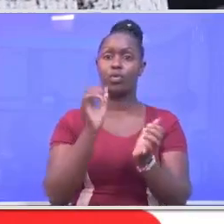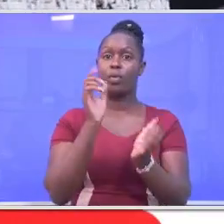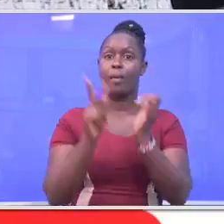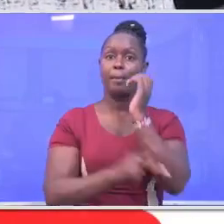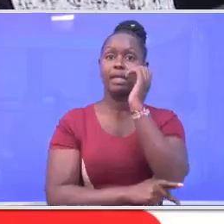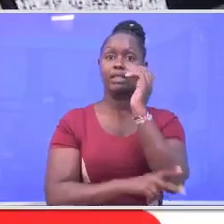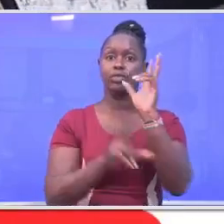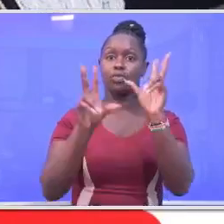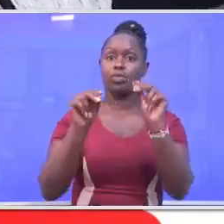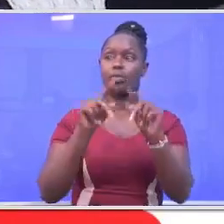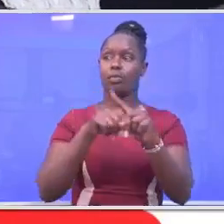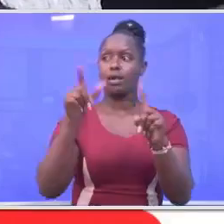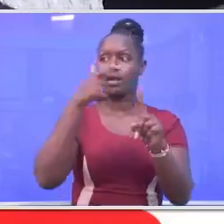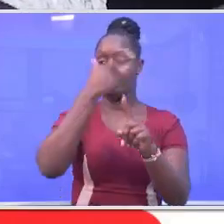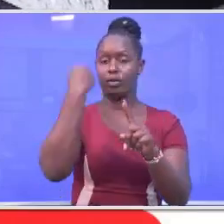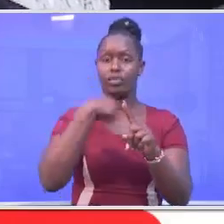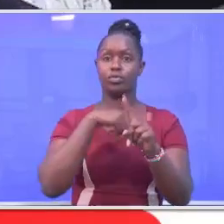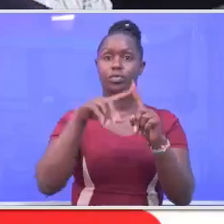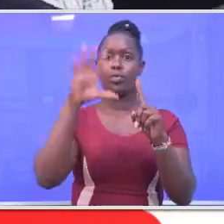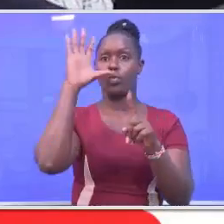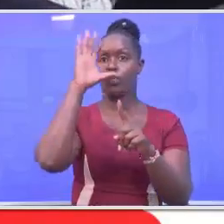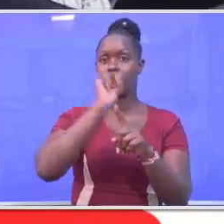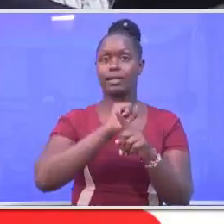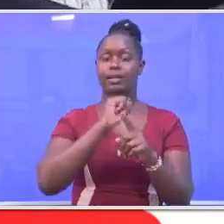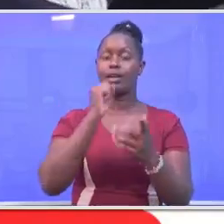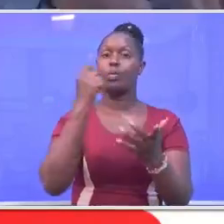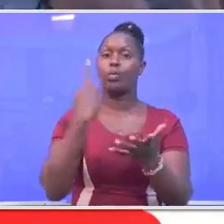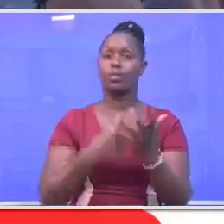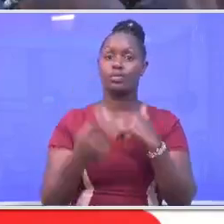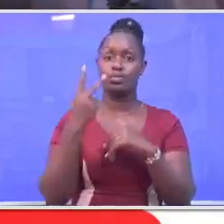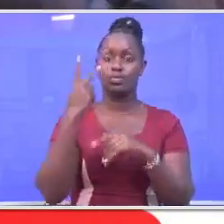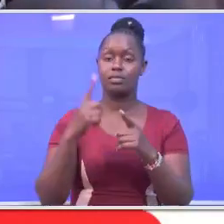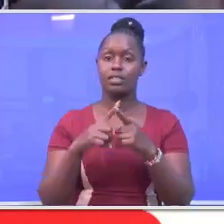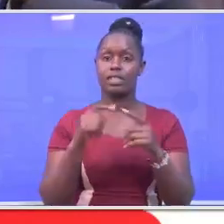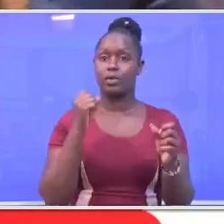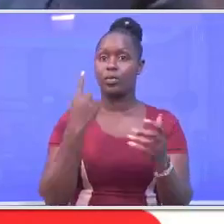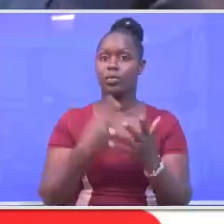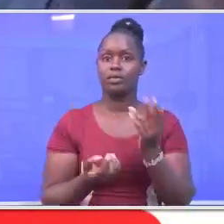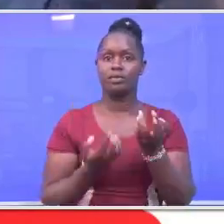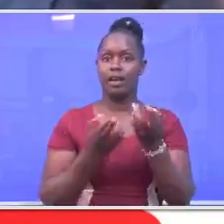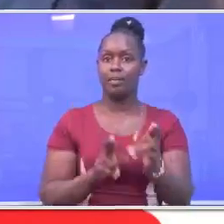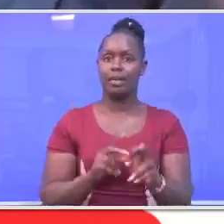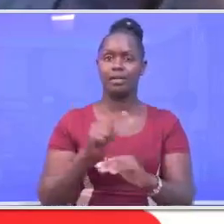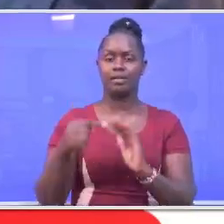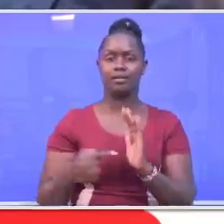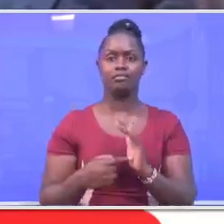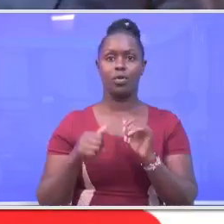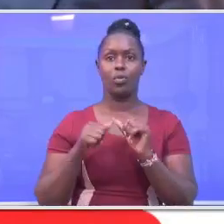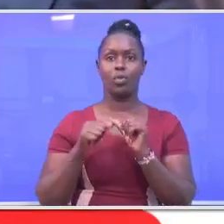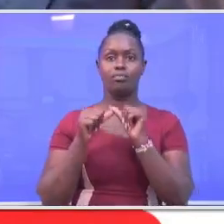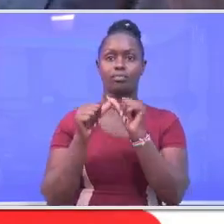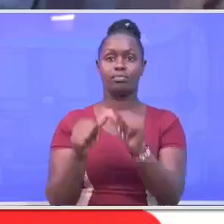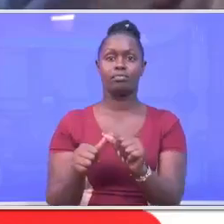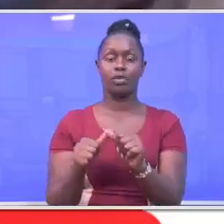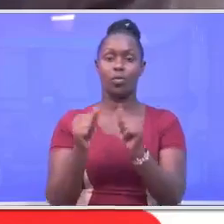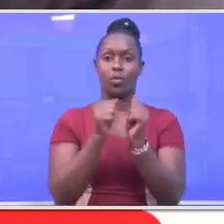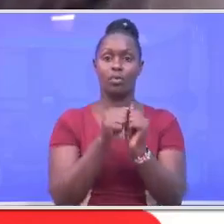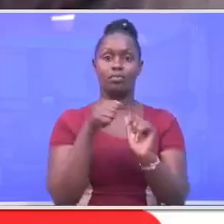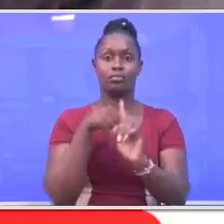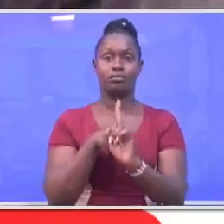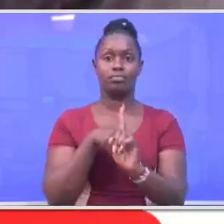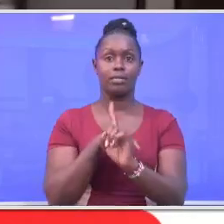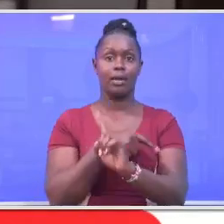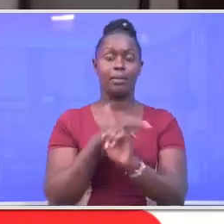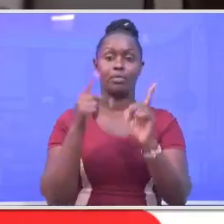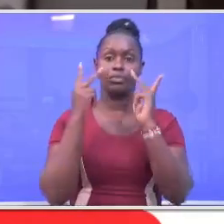they will have to tell us who they were working with inside, because they're insiders. These scandals that have continually marred the fund, forcing